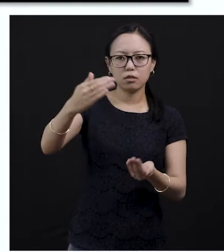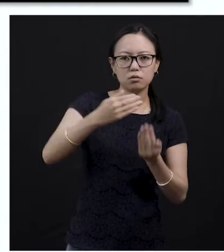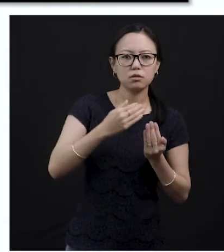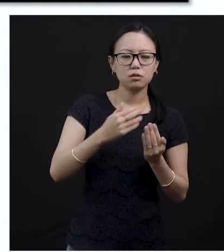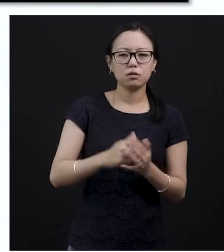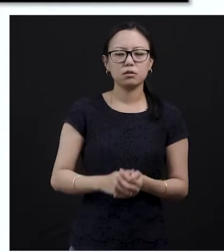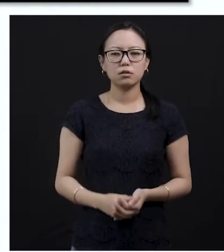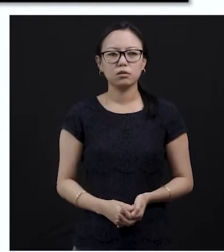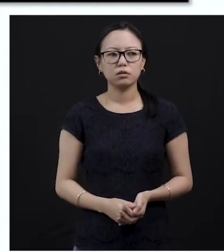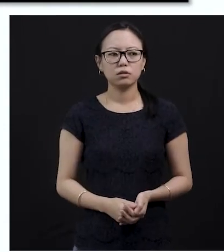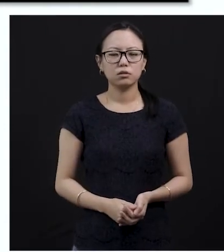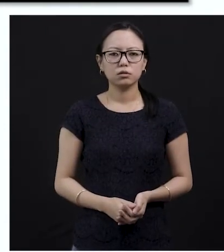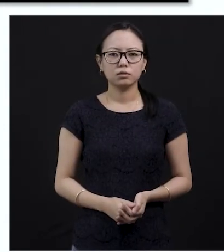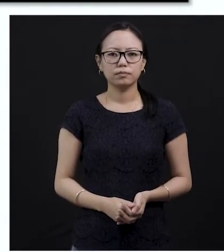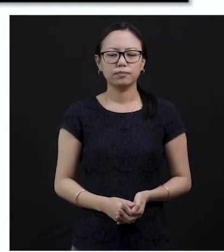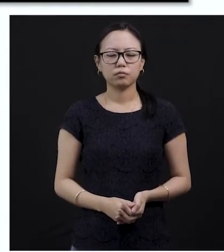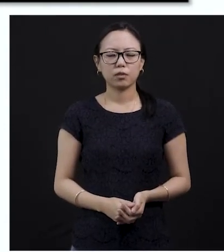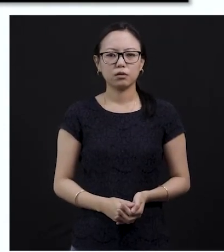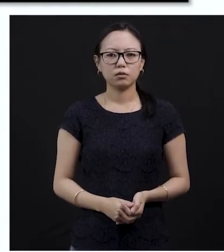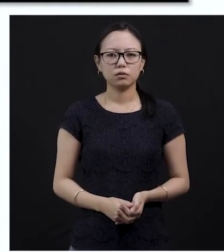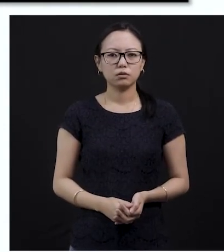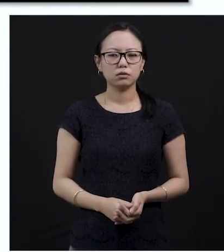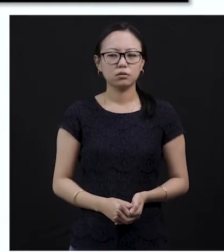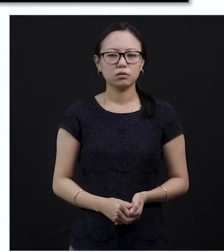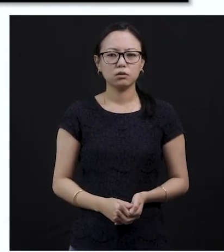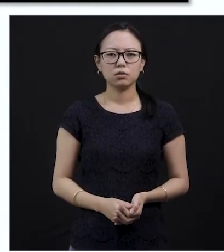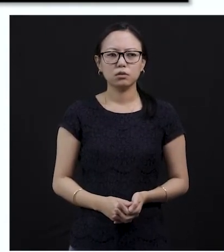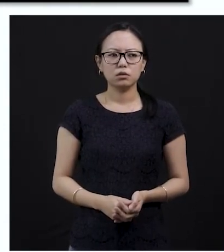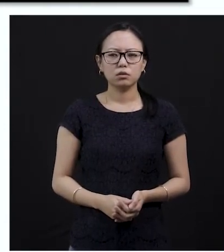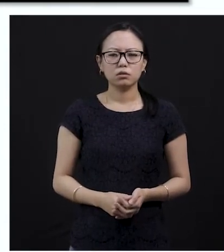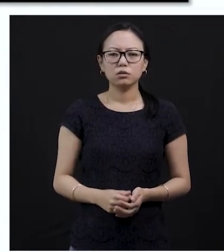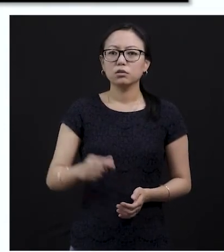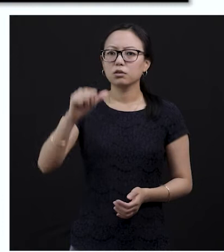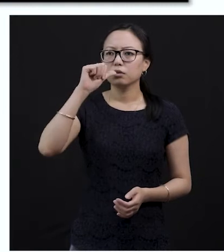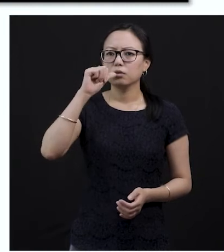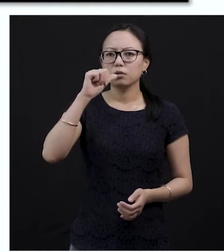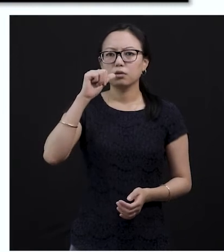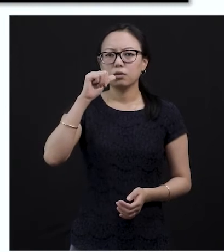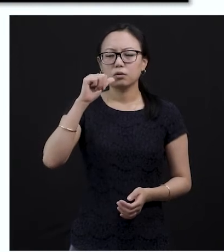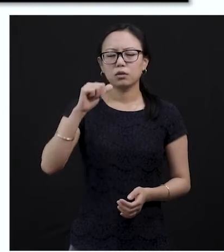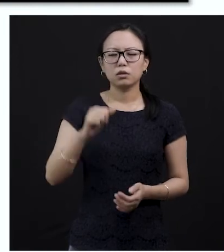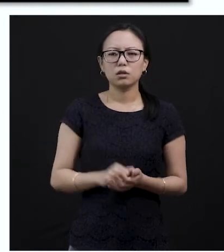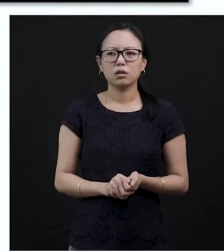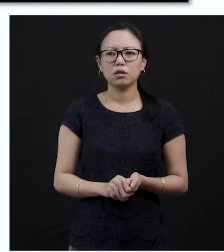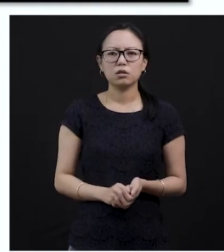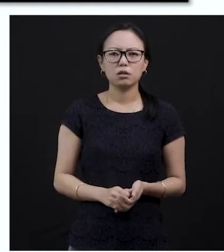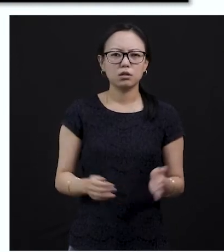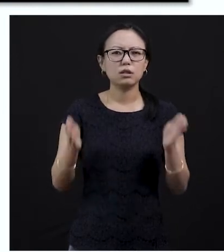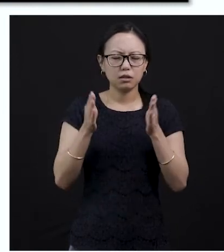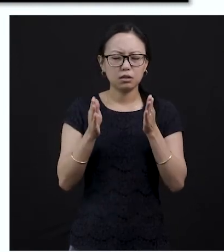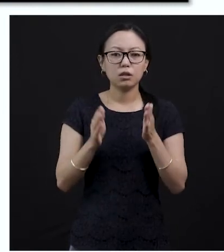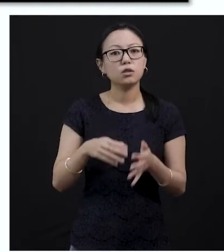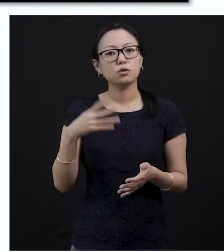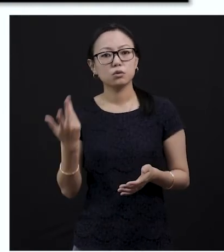they have thick, waxy layer. You just go and observe a cactus. If you have a cactus